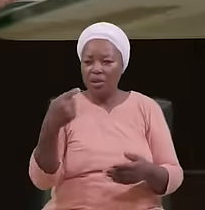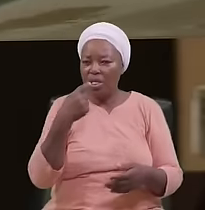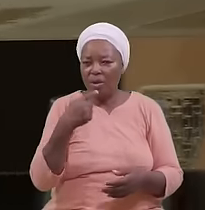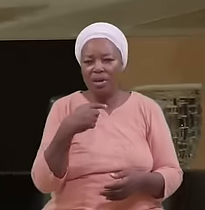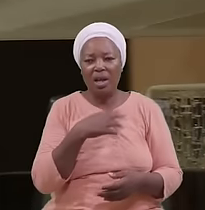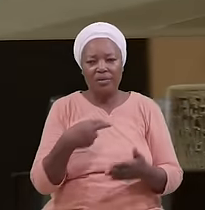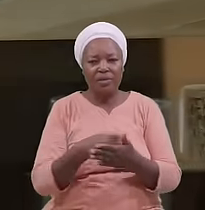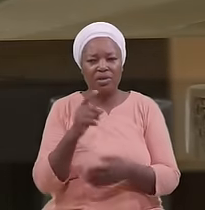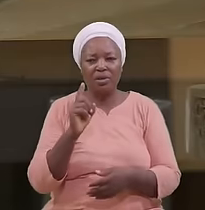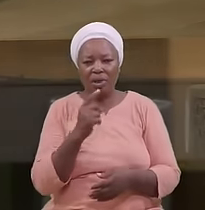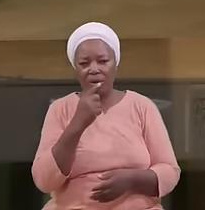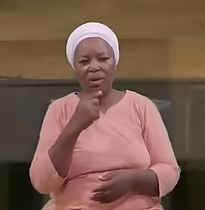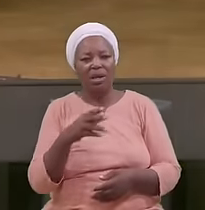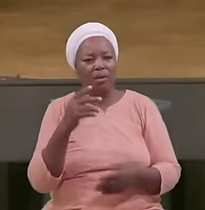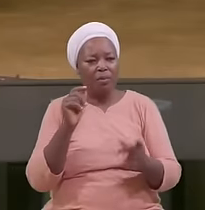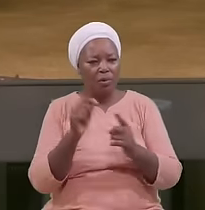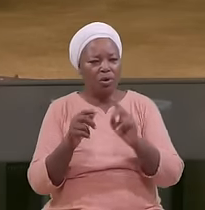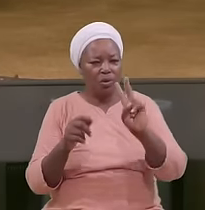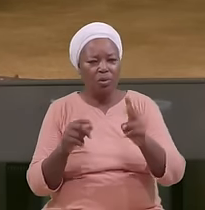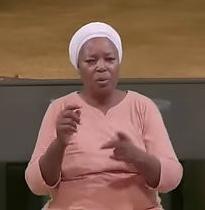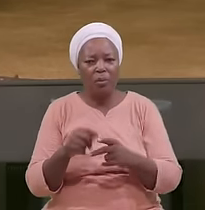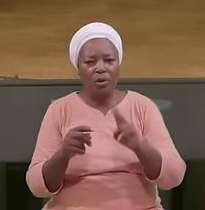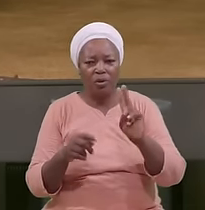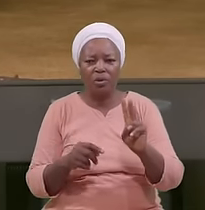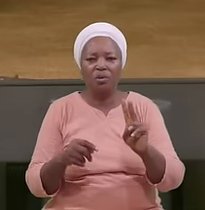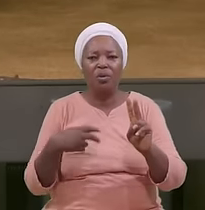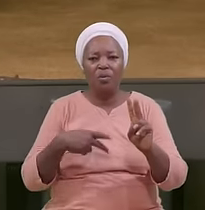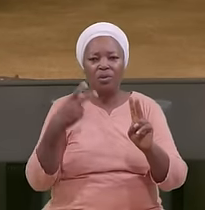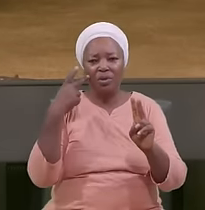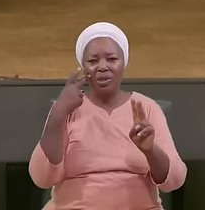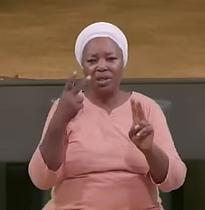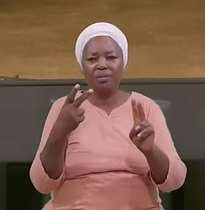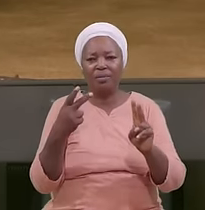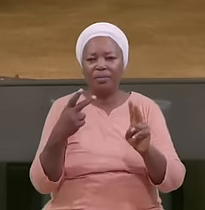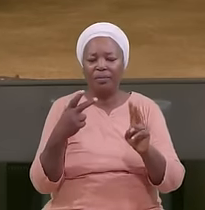number two. Point number two, we're looking at,